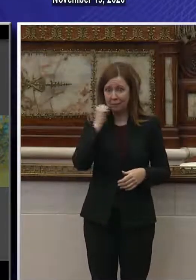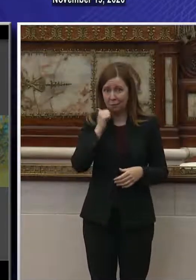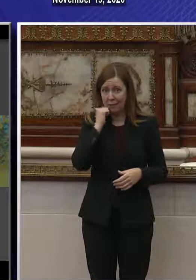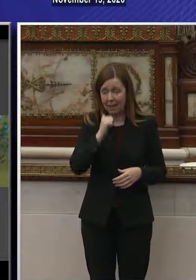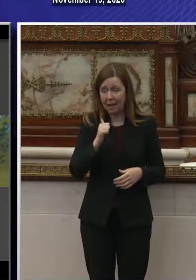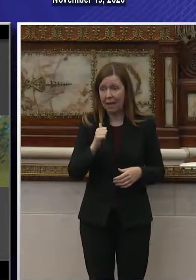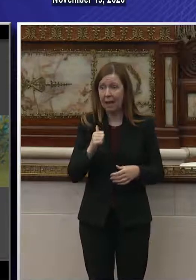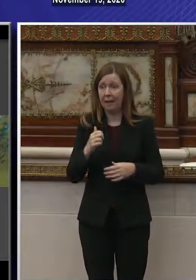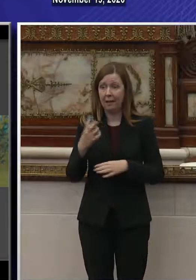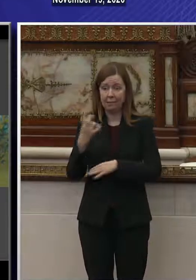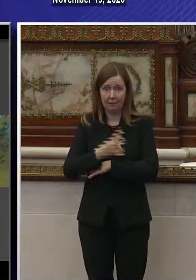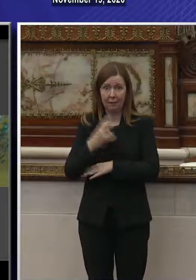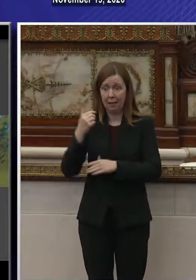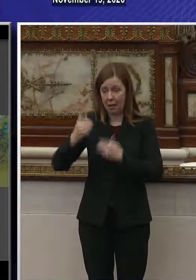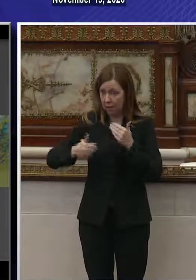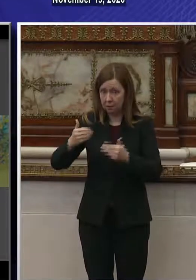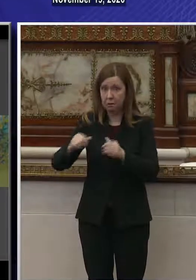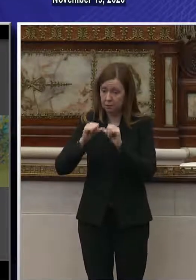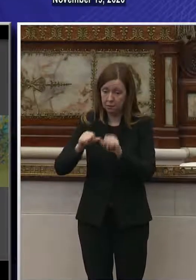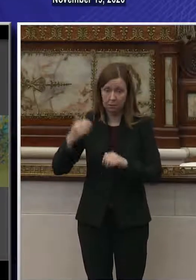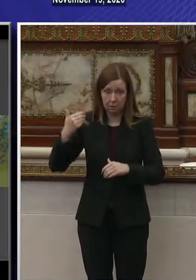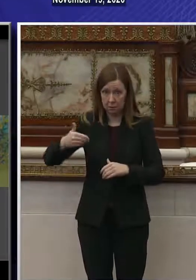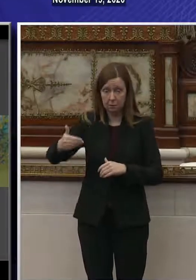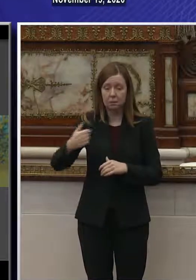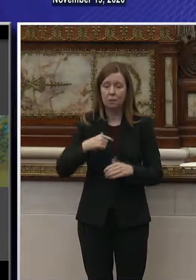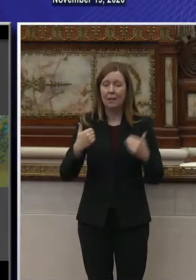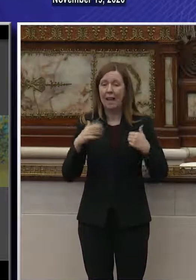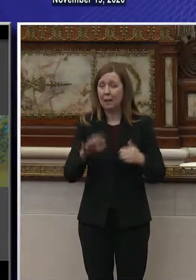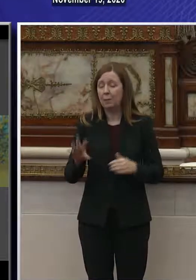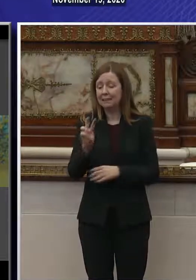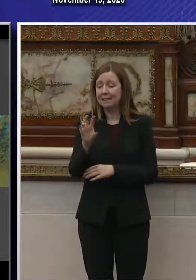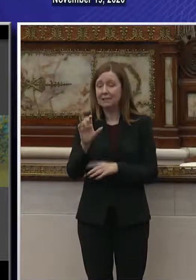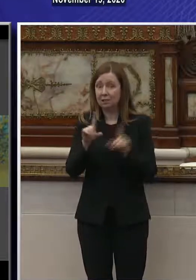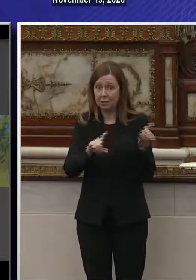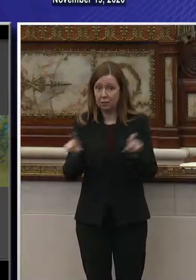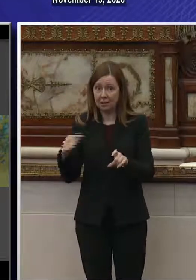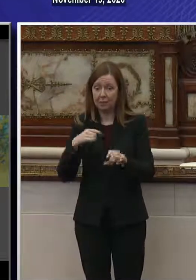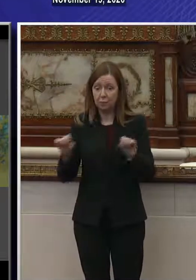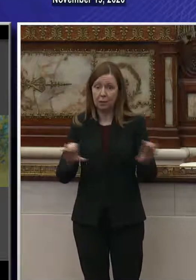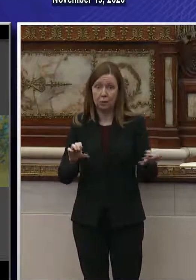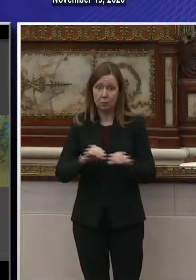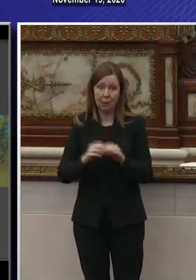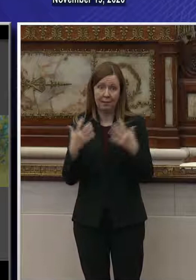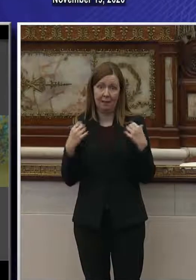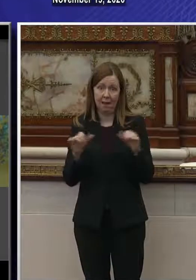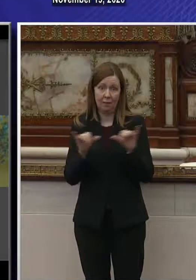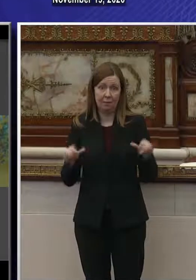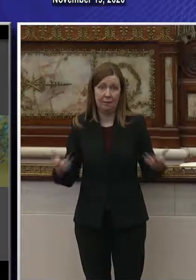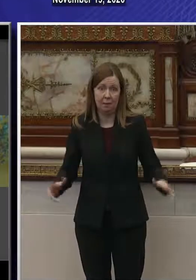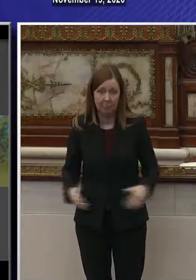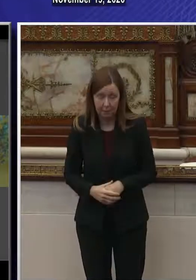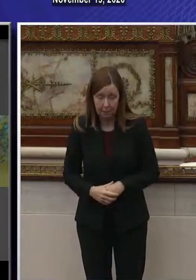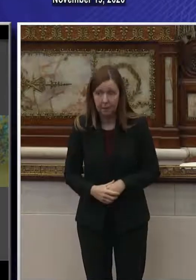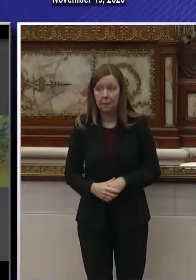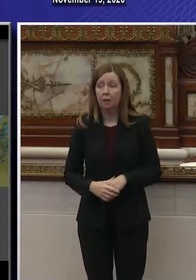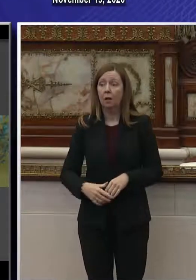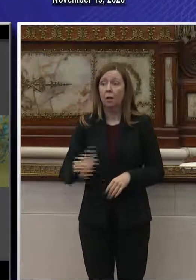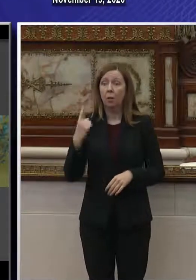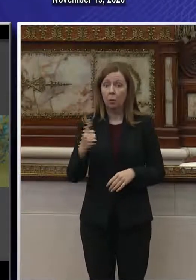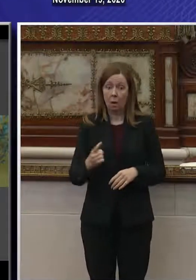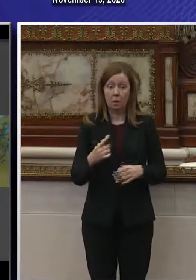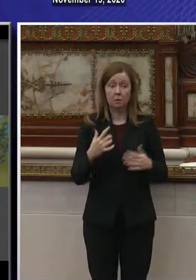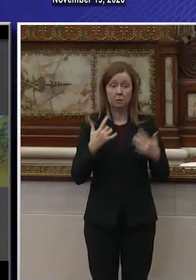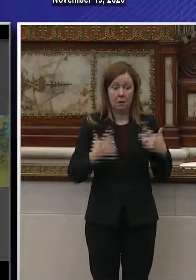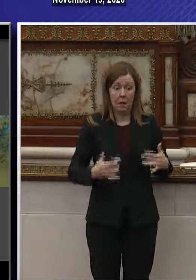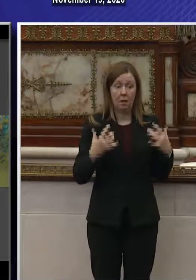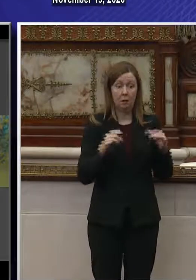day on a 7-day rolling average, we had about 600 tests that we could do in our health system. Just one health